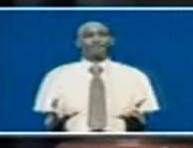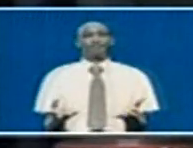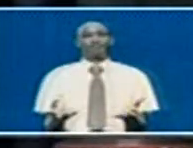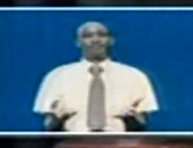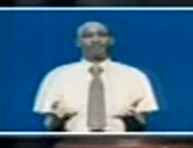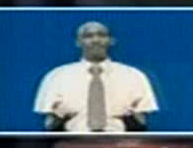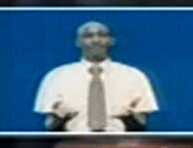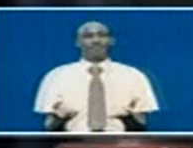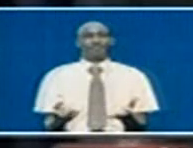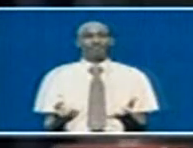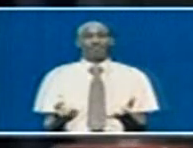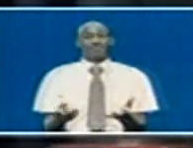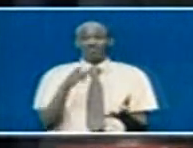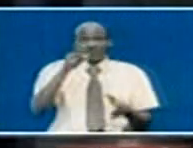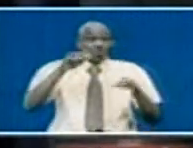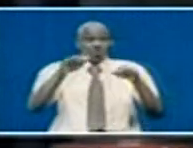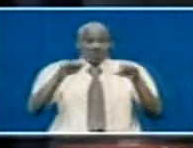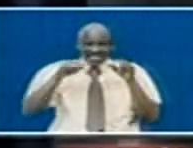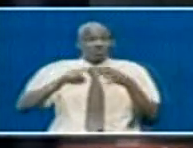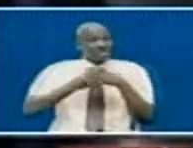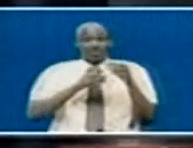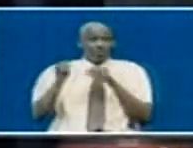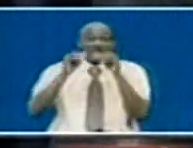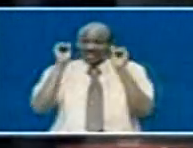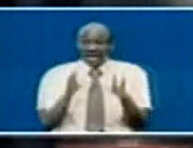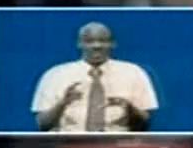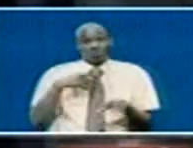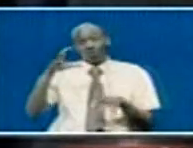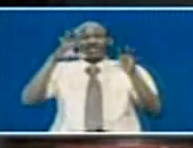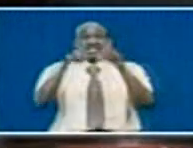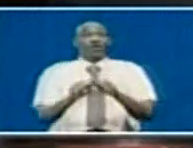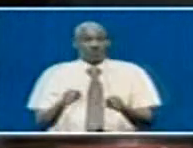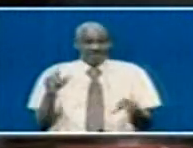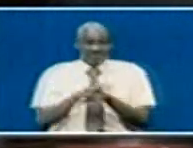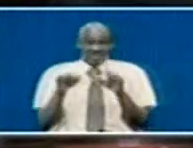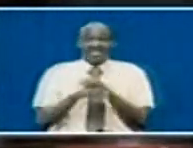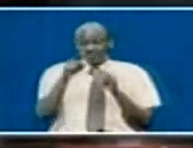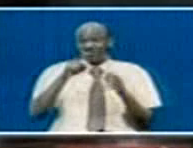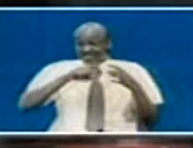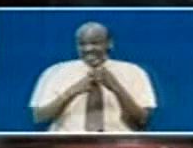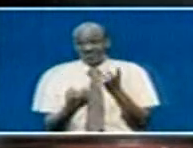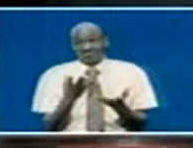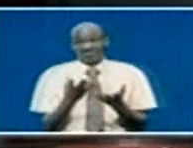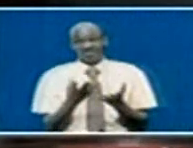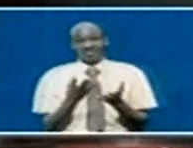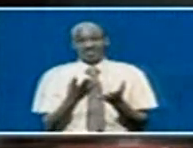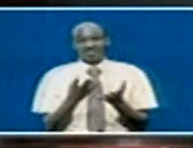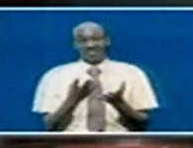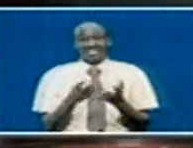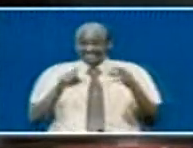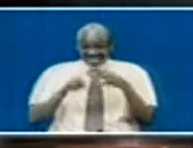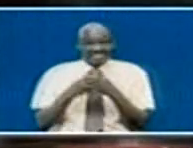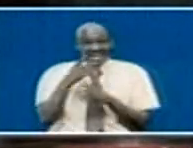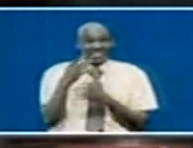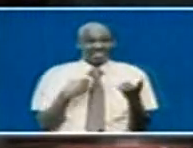And they didn't even have to wait to start moving to the capital to take over. They thought now they could establish a caliphate in Mali. Yeah. They